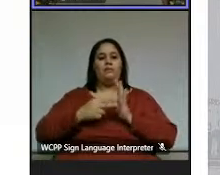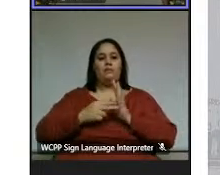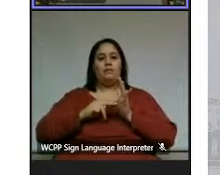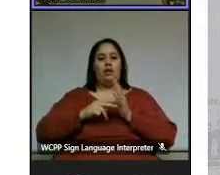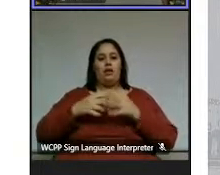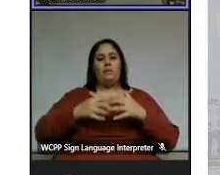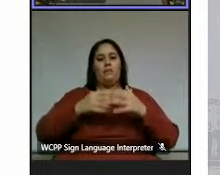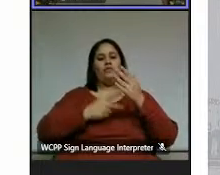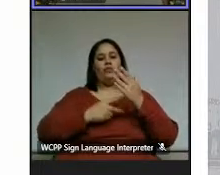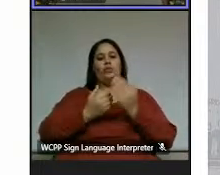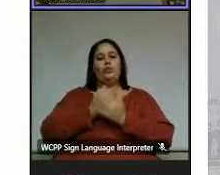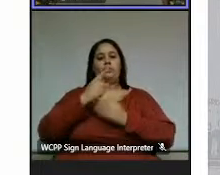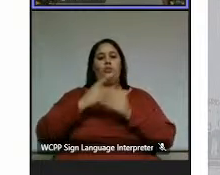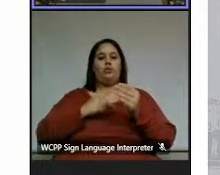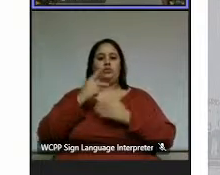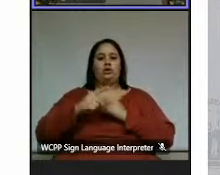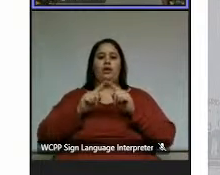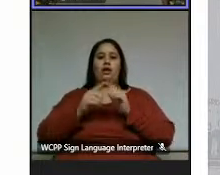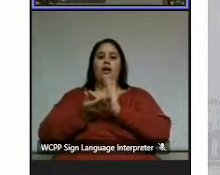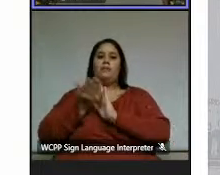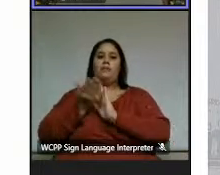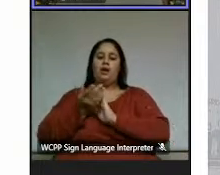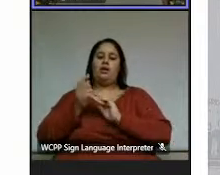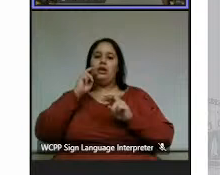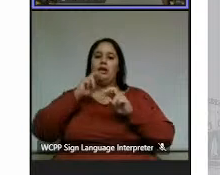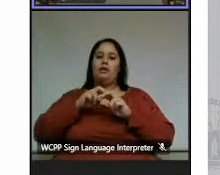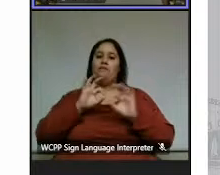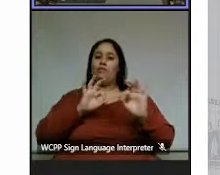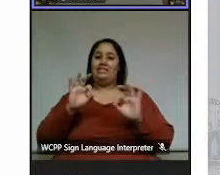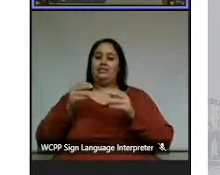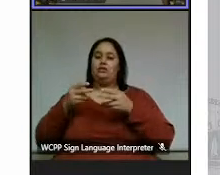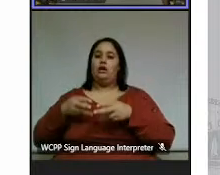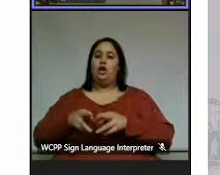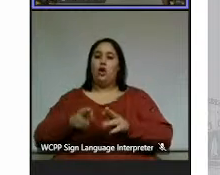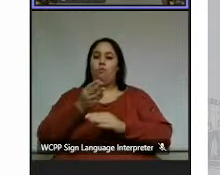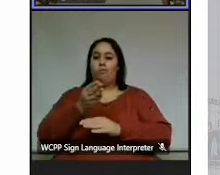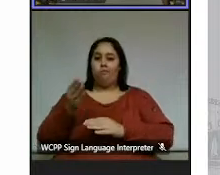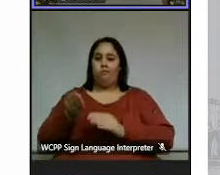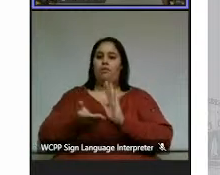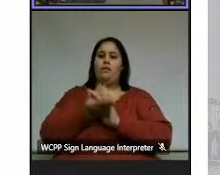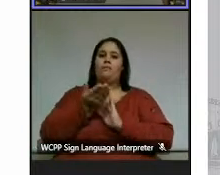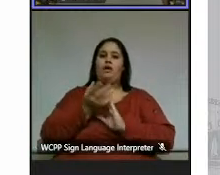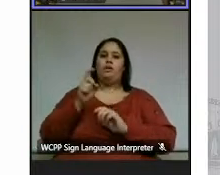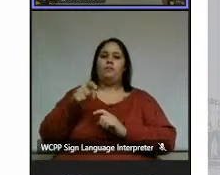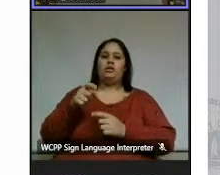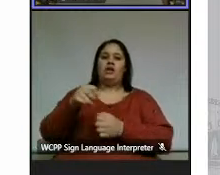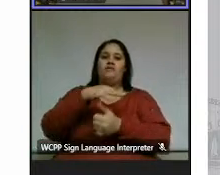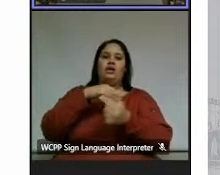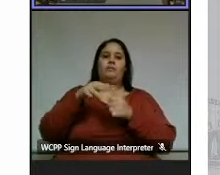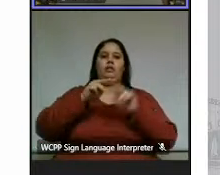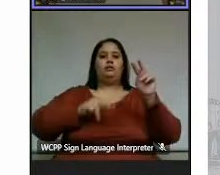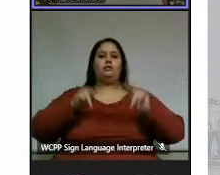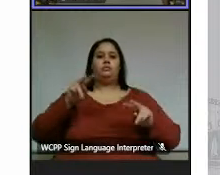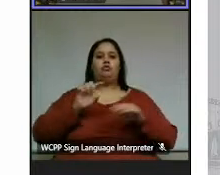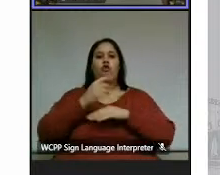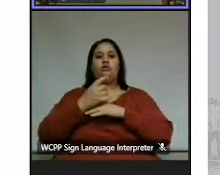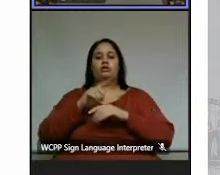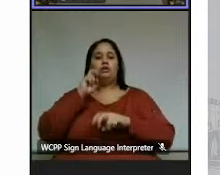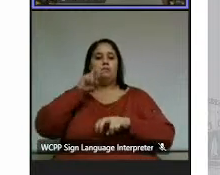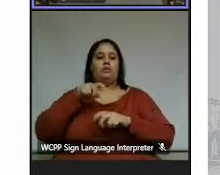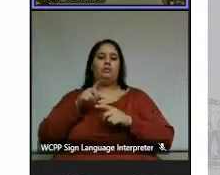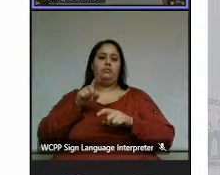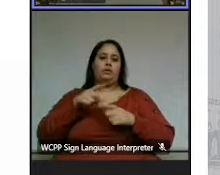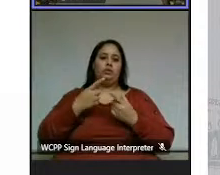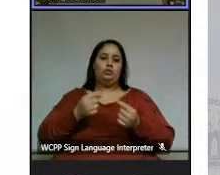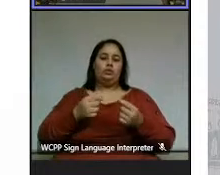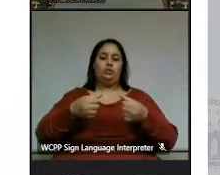including environmental assessments and consultation. Planning assessments are required prior to closure and declaration of